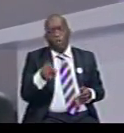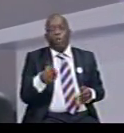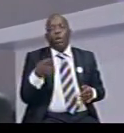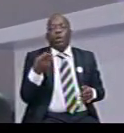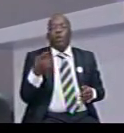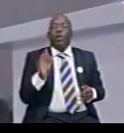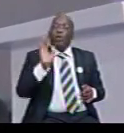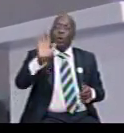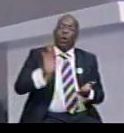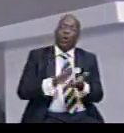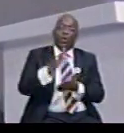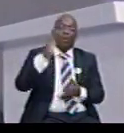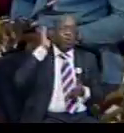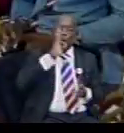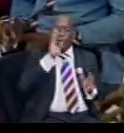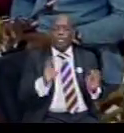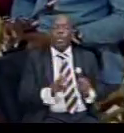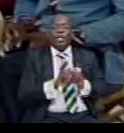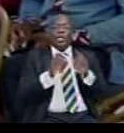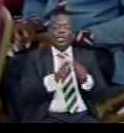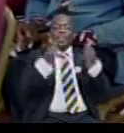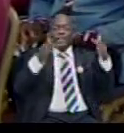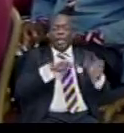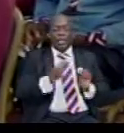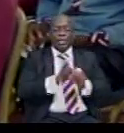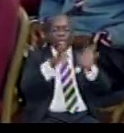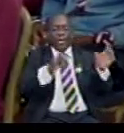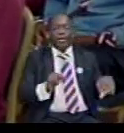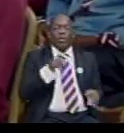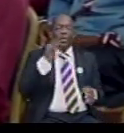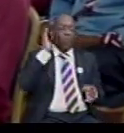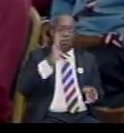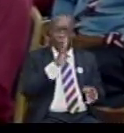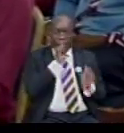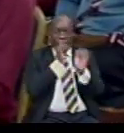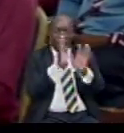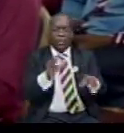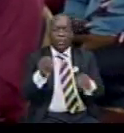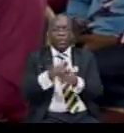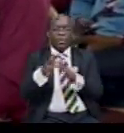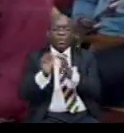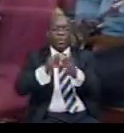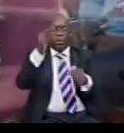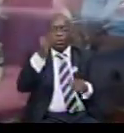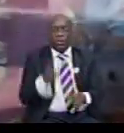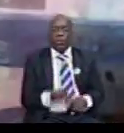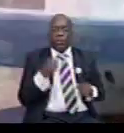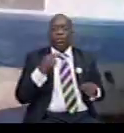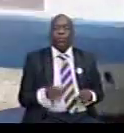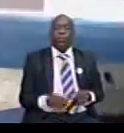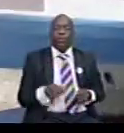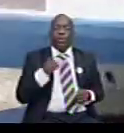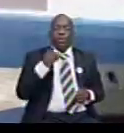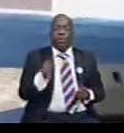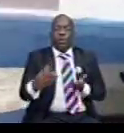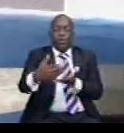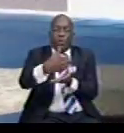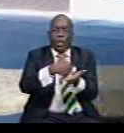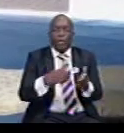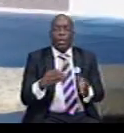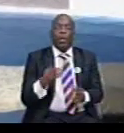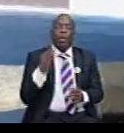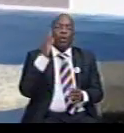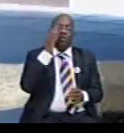You'll be rewarded in Jesus' name. And then it says, you gather fruit unto